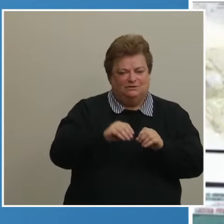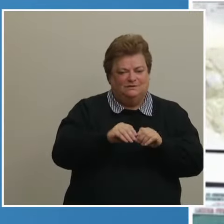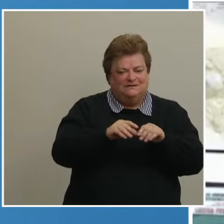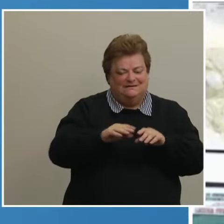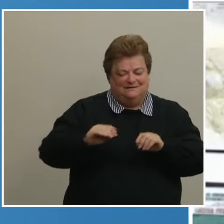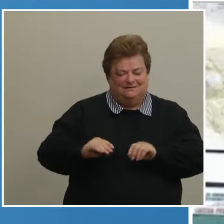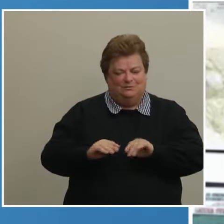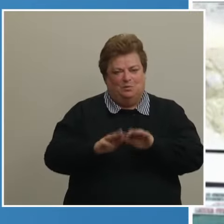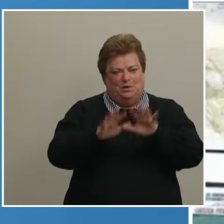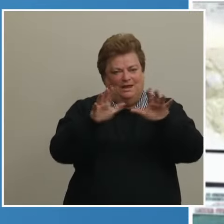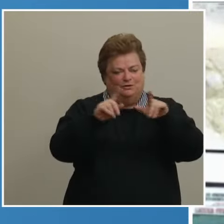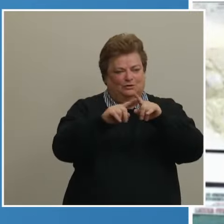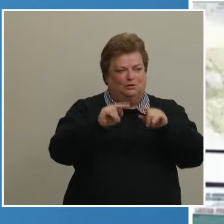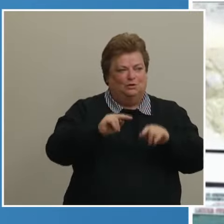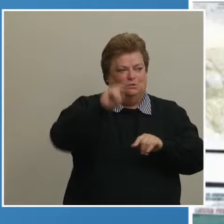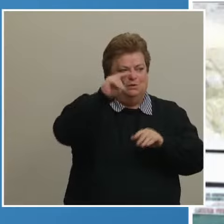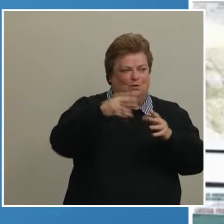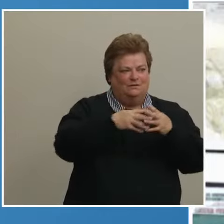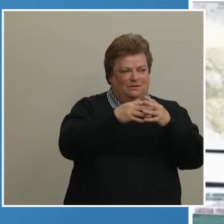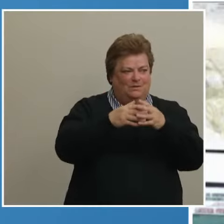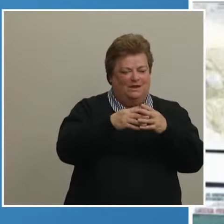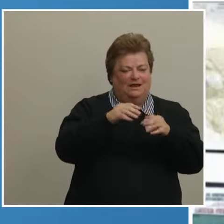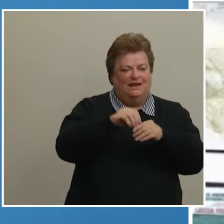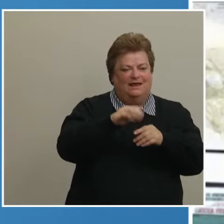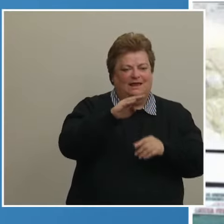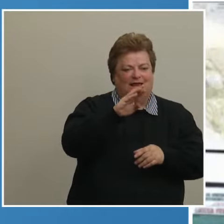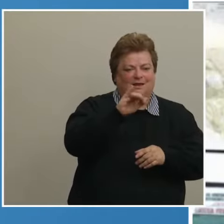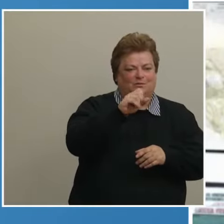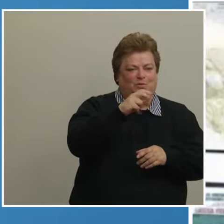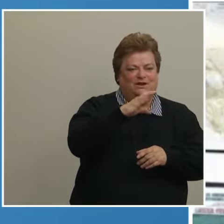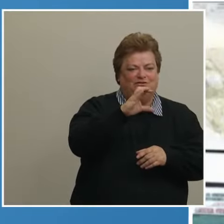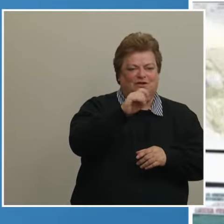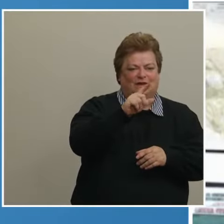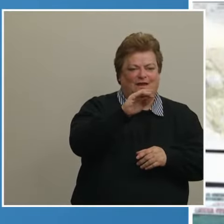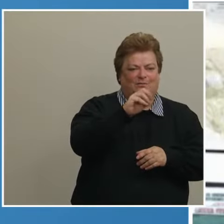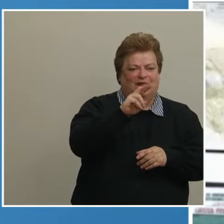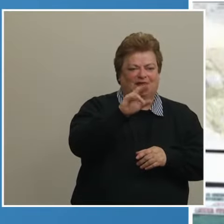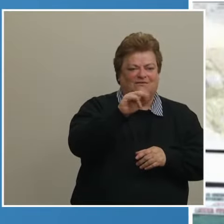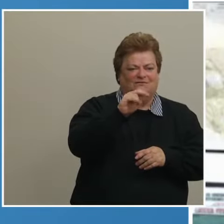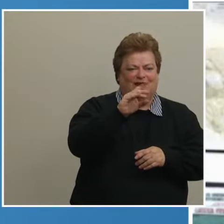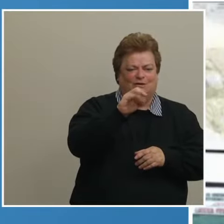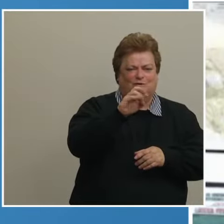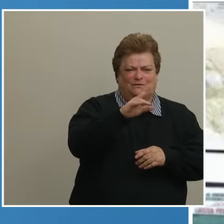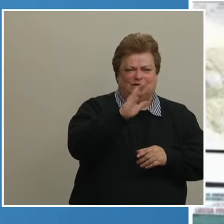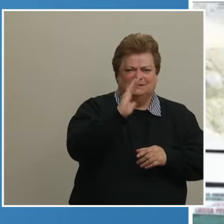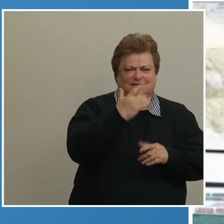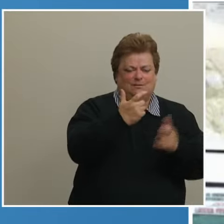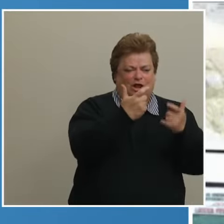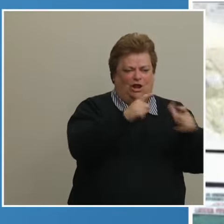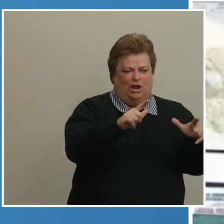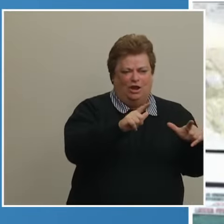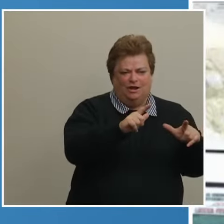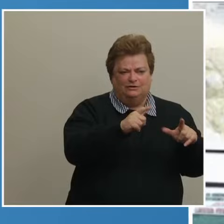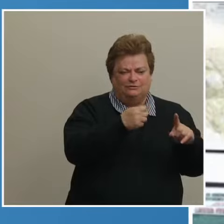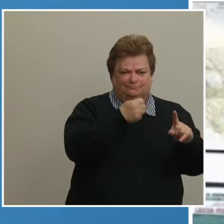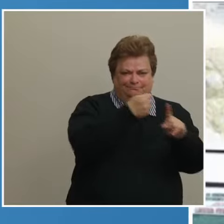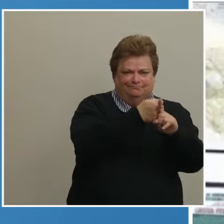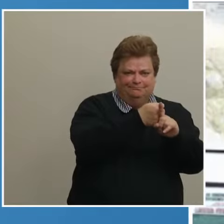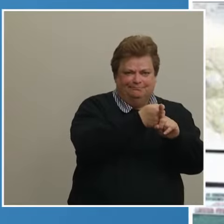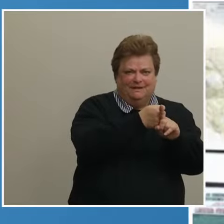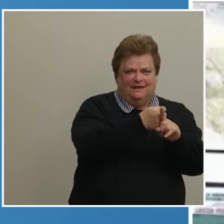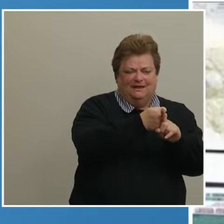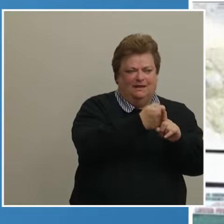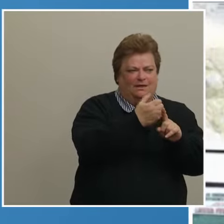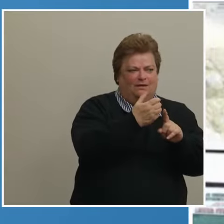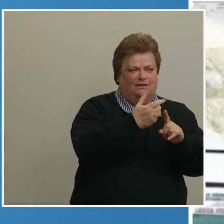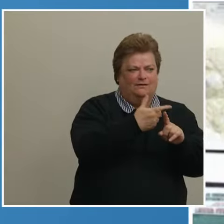North America, in particular in British Columbia and Vancouver right now. There appears to be a large outbreak driven, at least to some